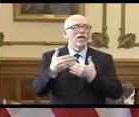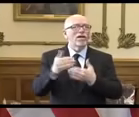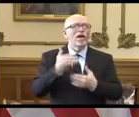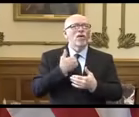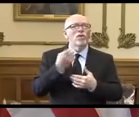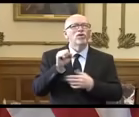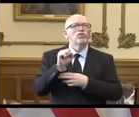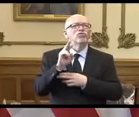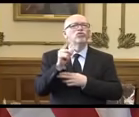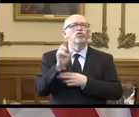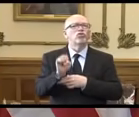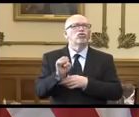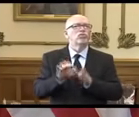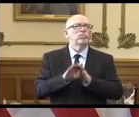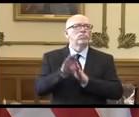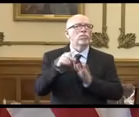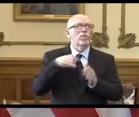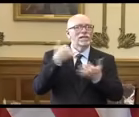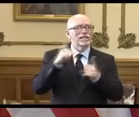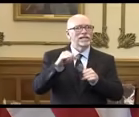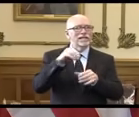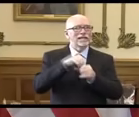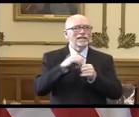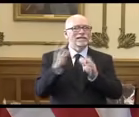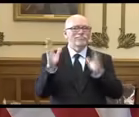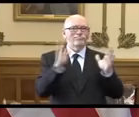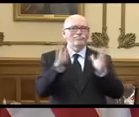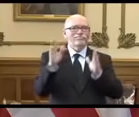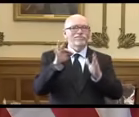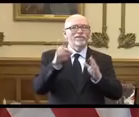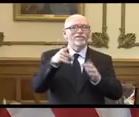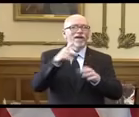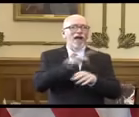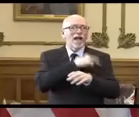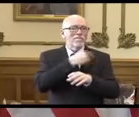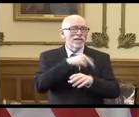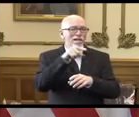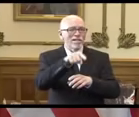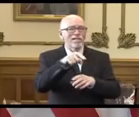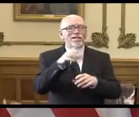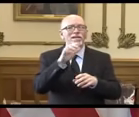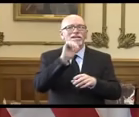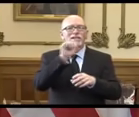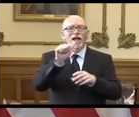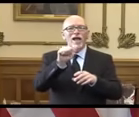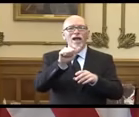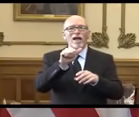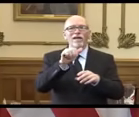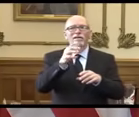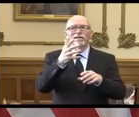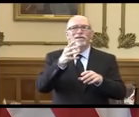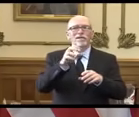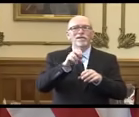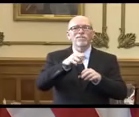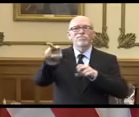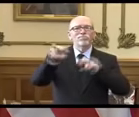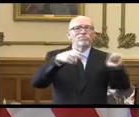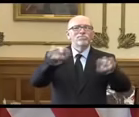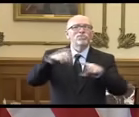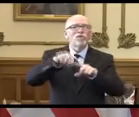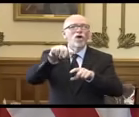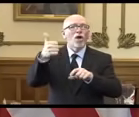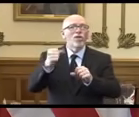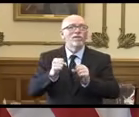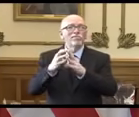surge phase, when you're still within the halls of the hospital itself and not moving out into different alternative care